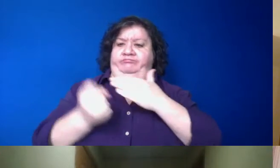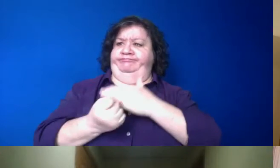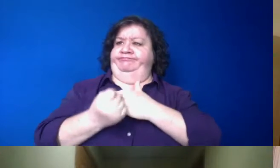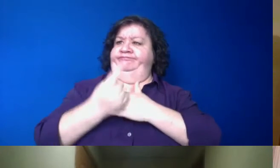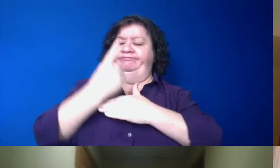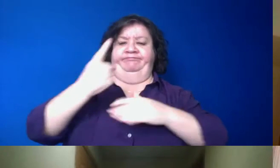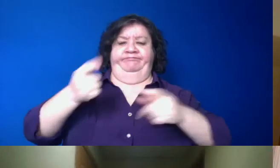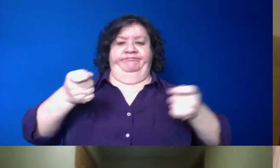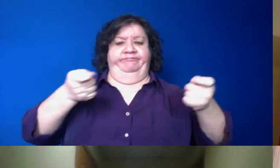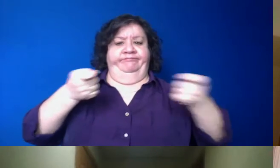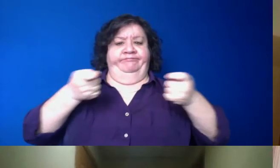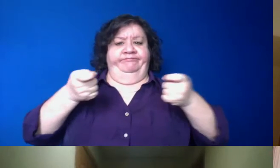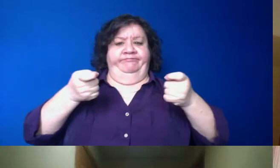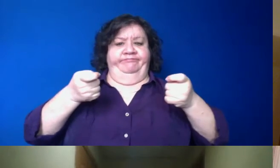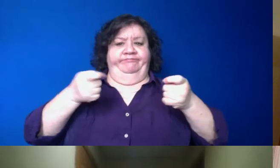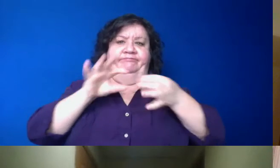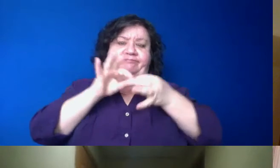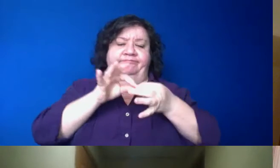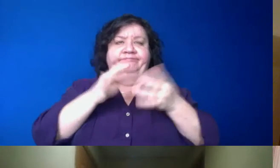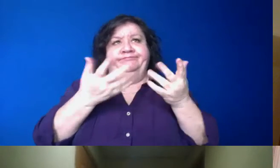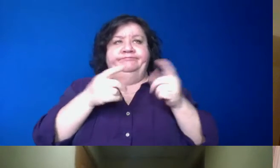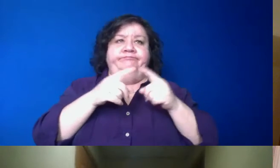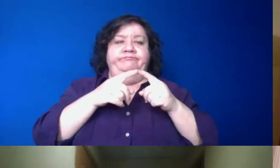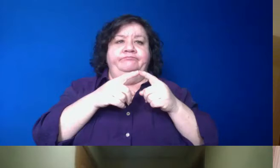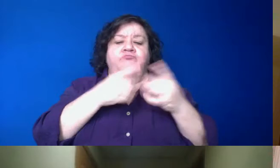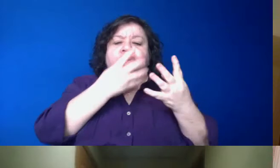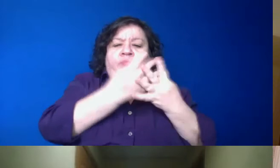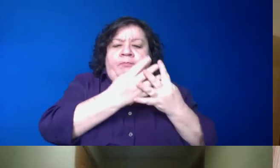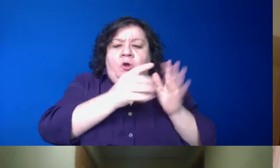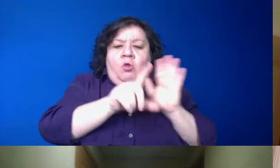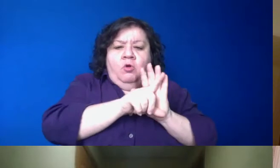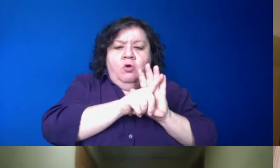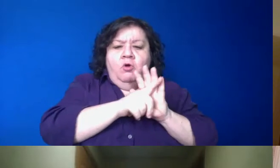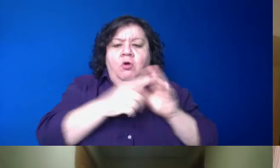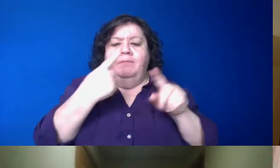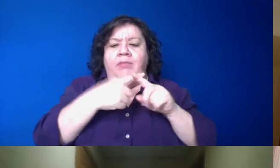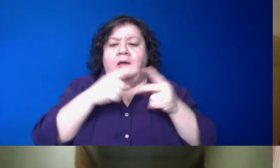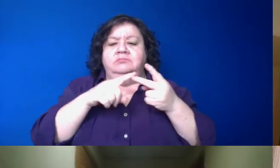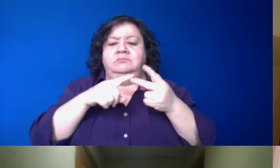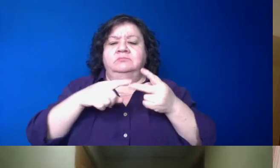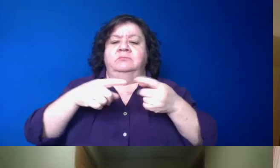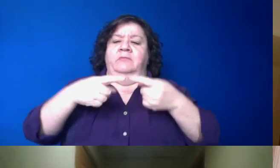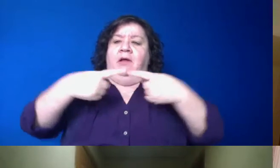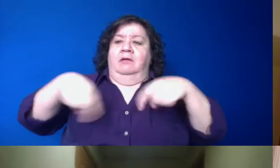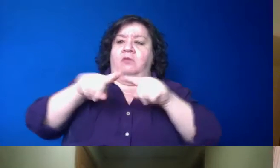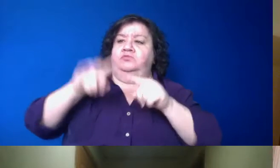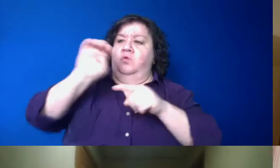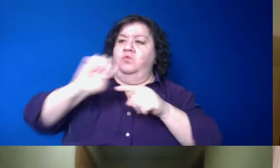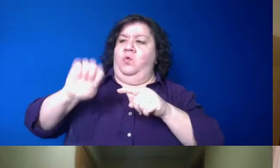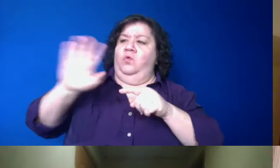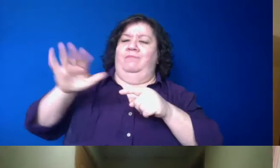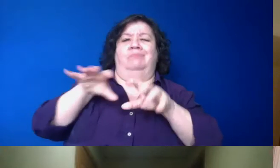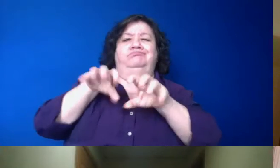additional protocol to the Oviedo Convention that will allow involuntary treatment and placement in